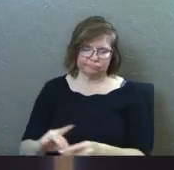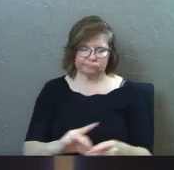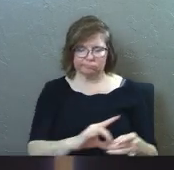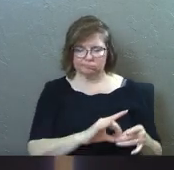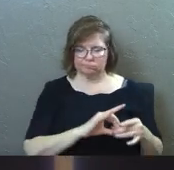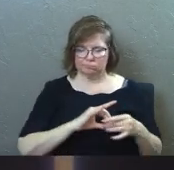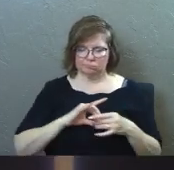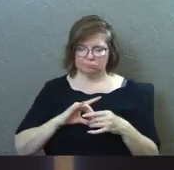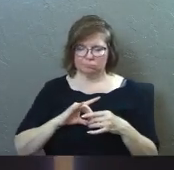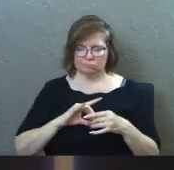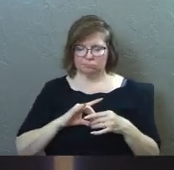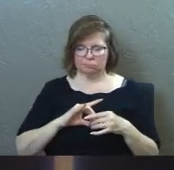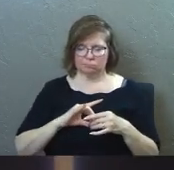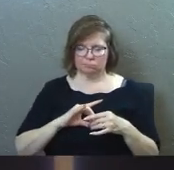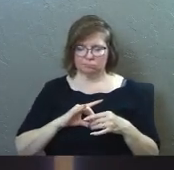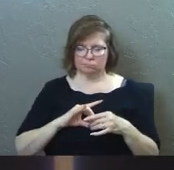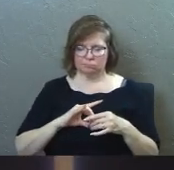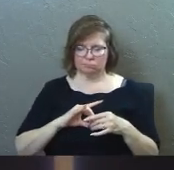Easter.